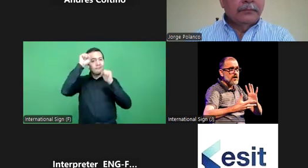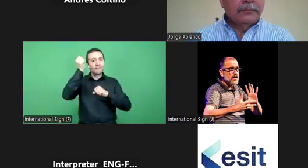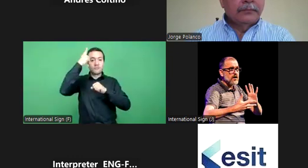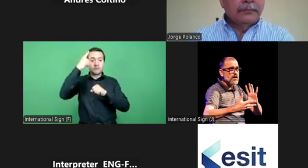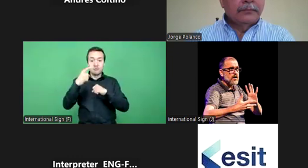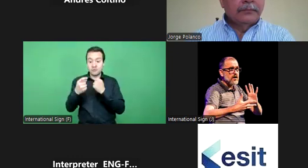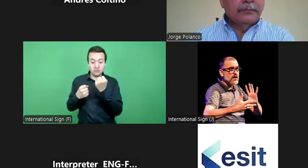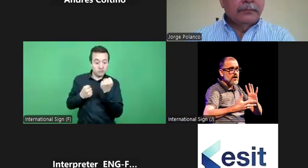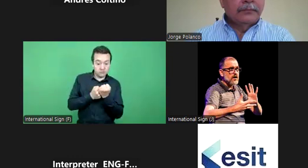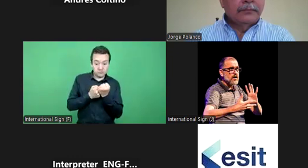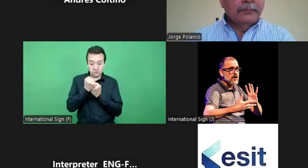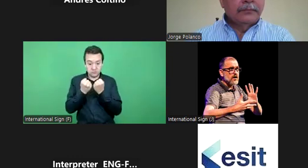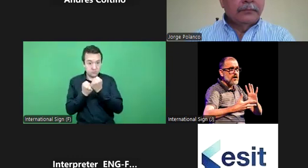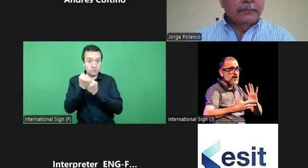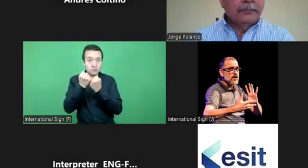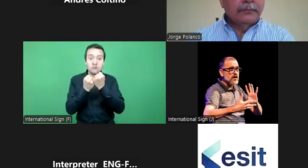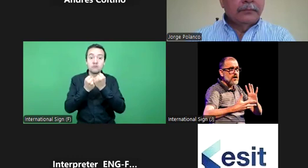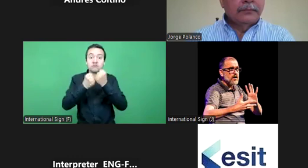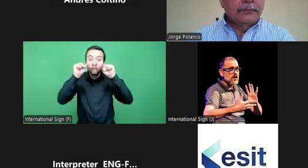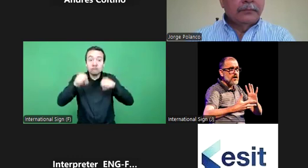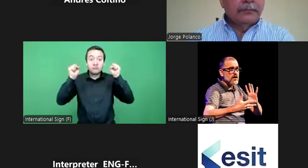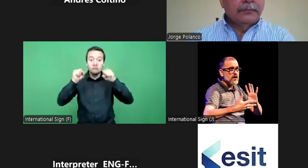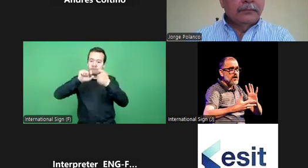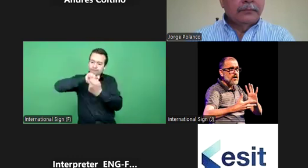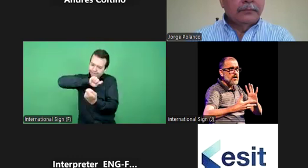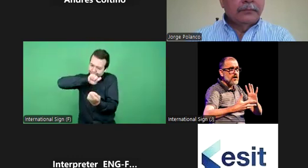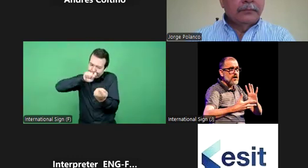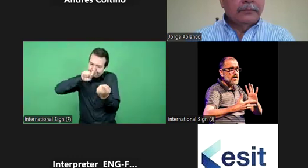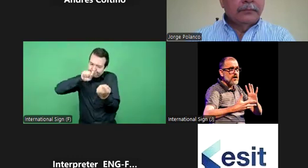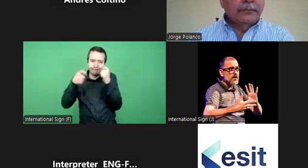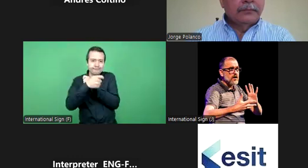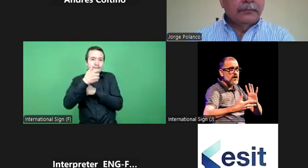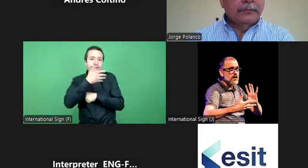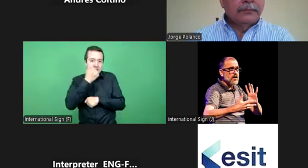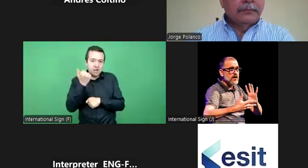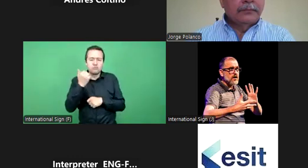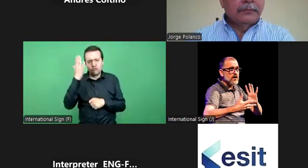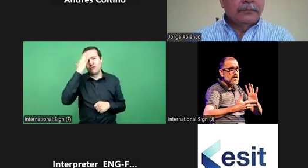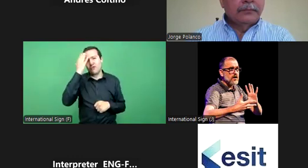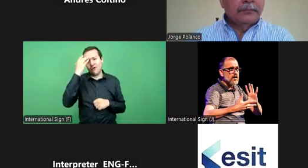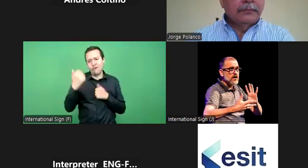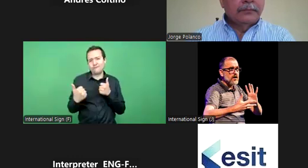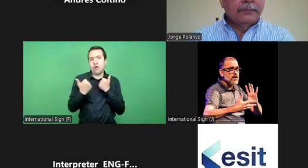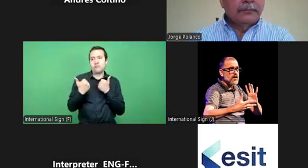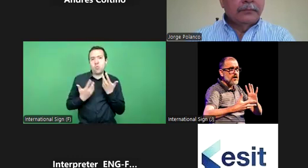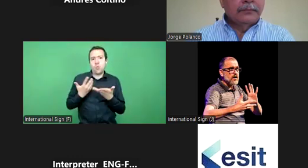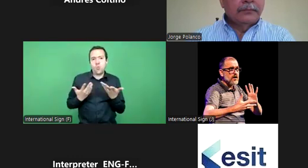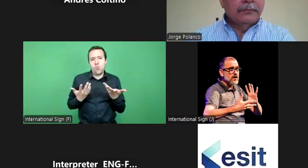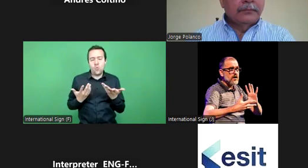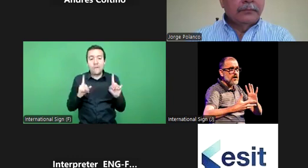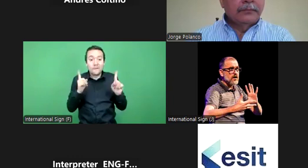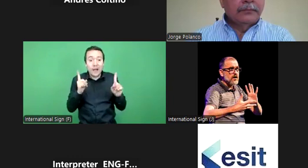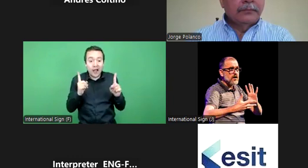opportunities in intersectoral collaboration. So St. Lucia would have been able to